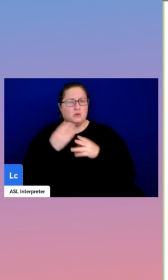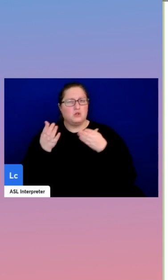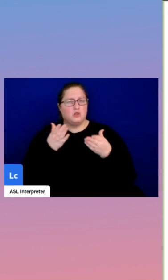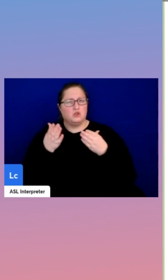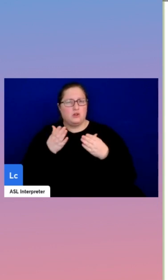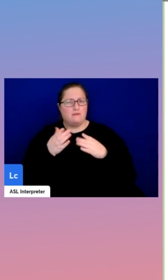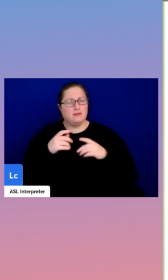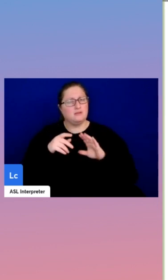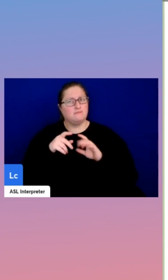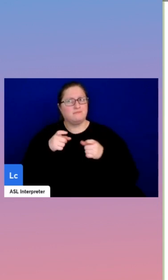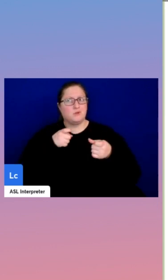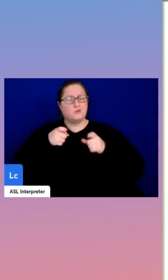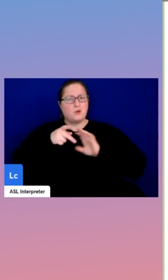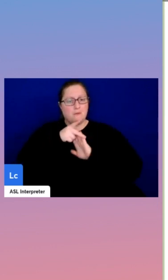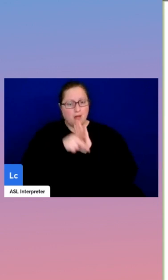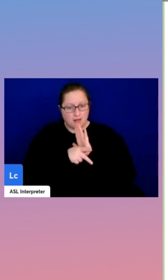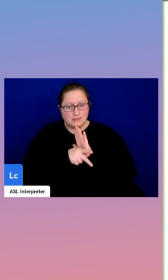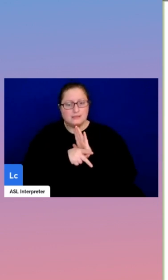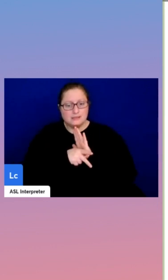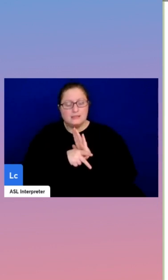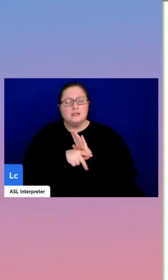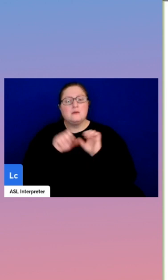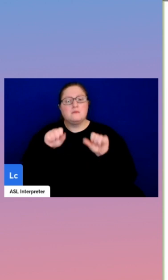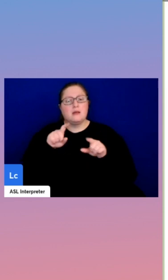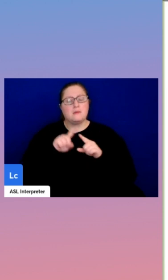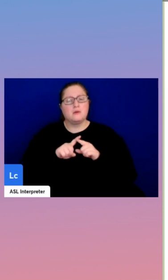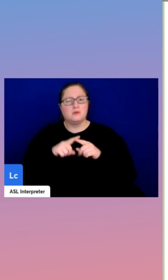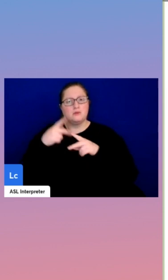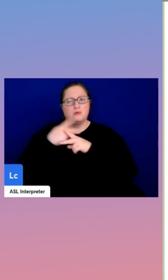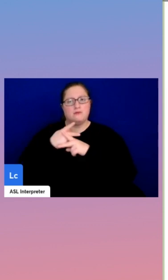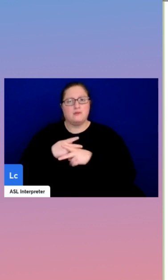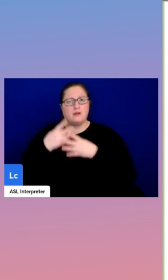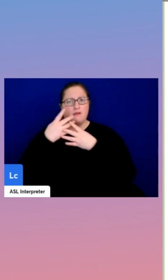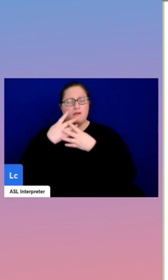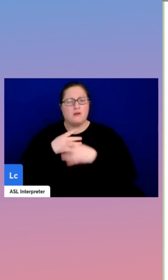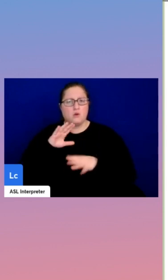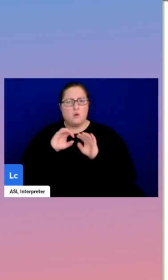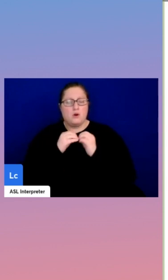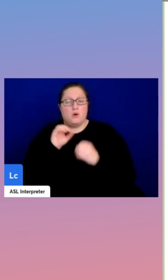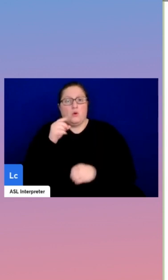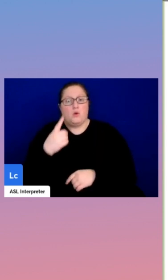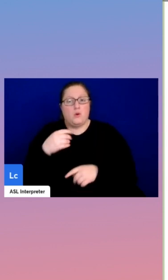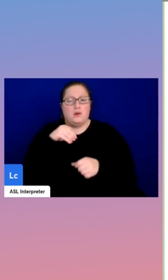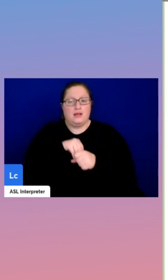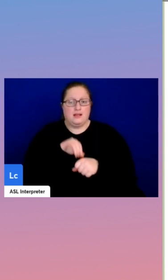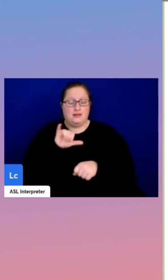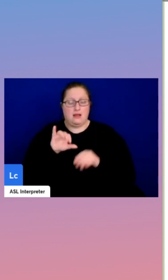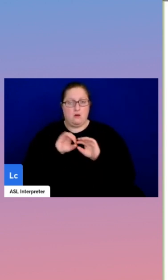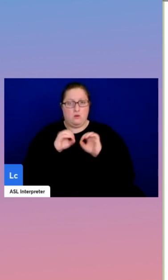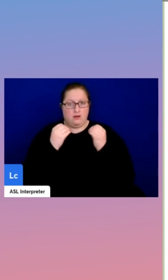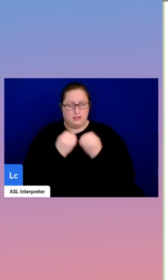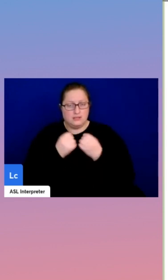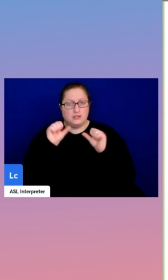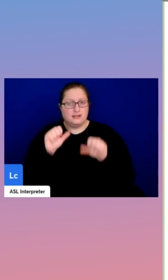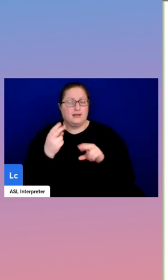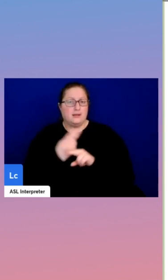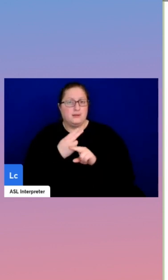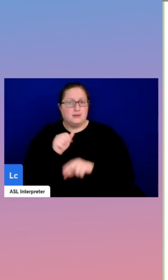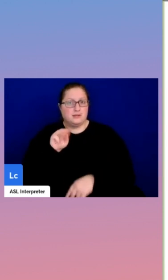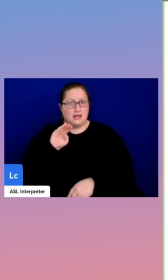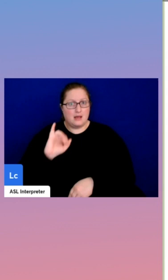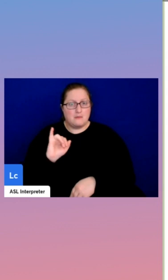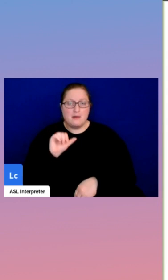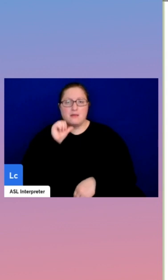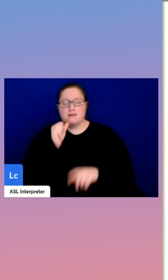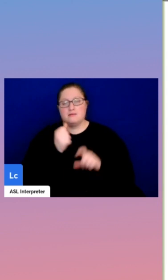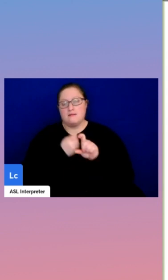policies or SCPs in order to rule out in your organization that no one in the organization can use an AMI which is not coming